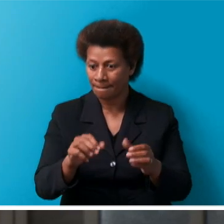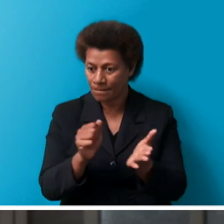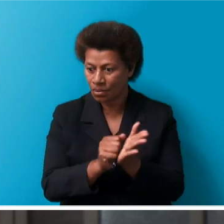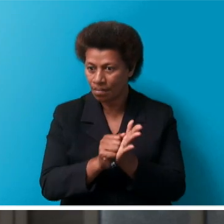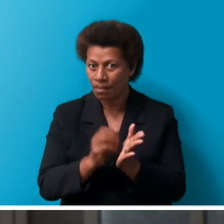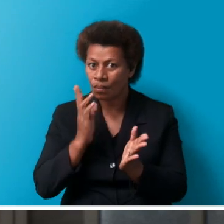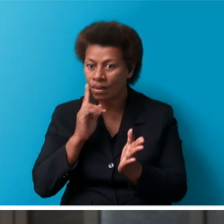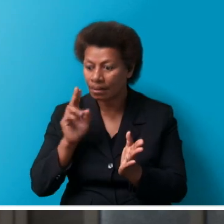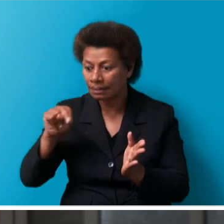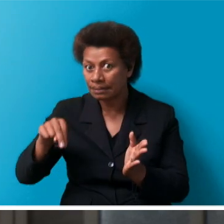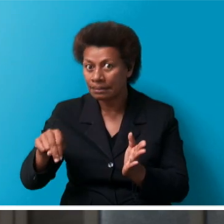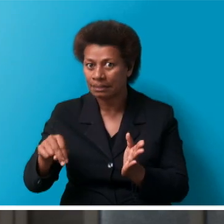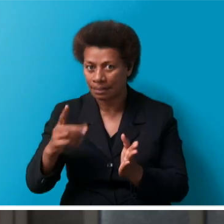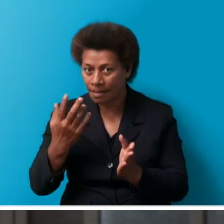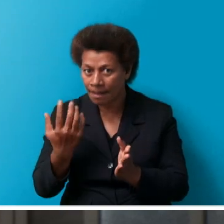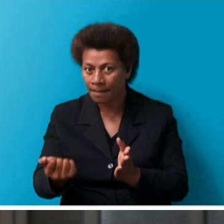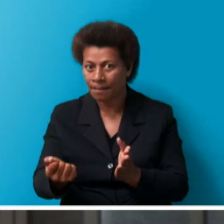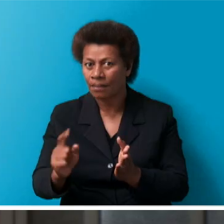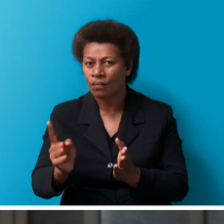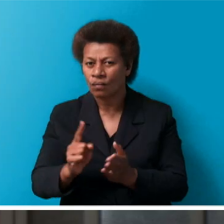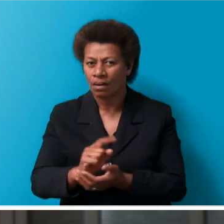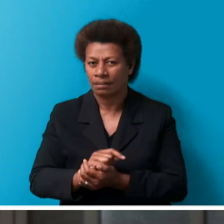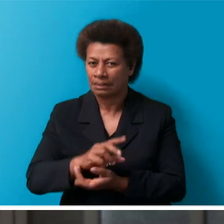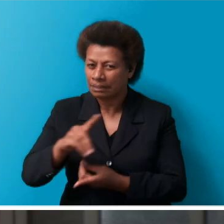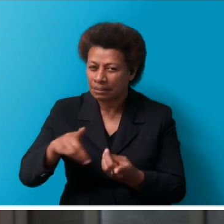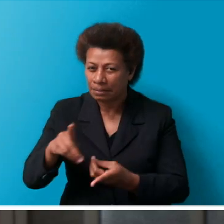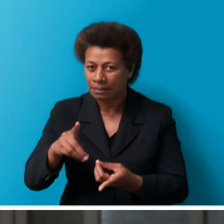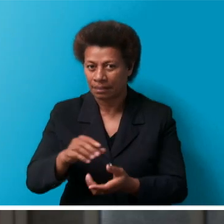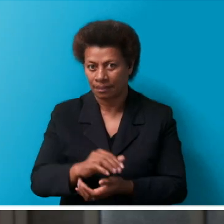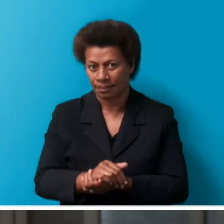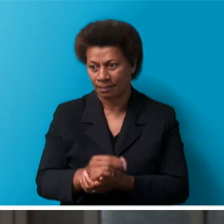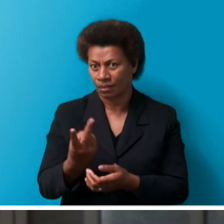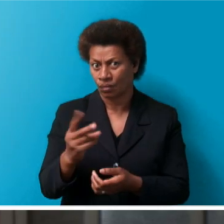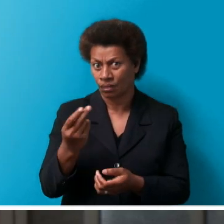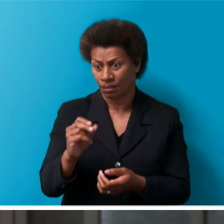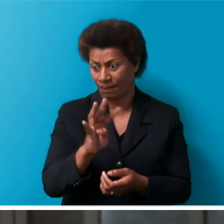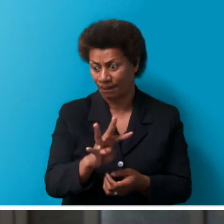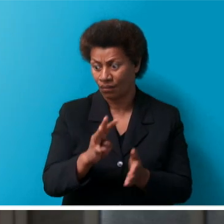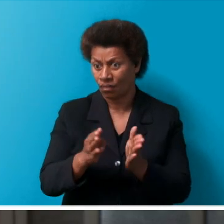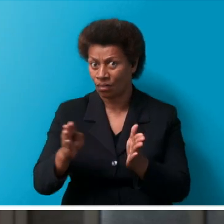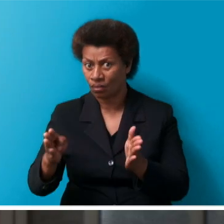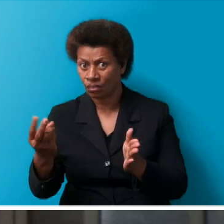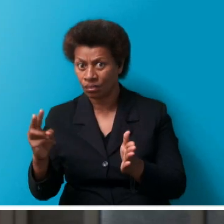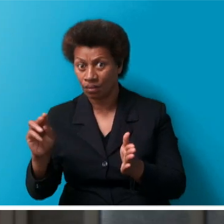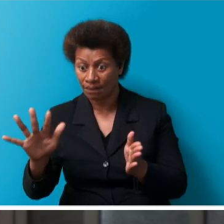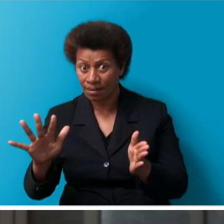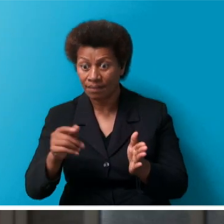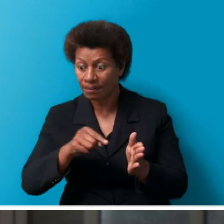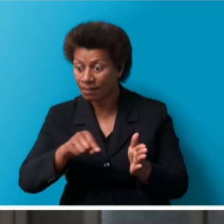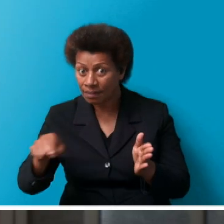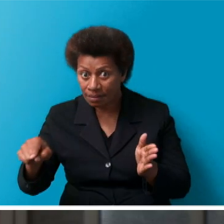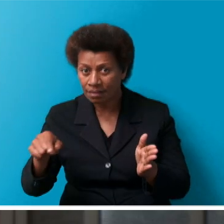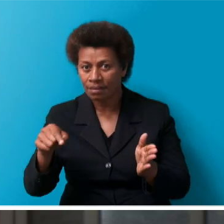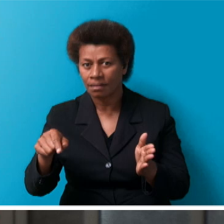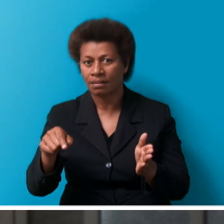of crisis. In the 2024-2025 cyclone season, Ministry is working with relevant partners to pilot the multi-purpose